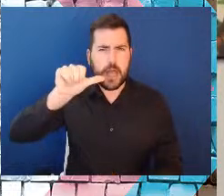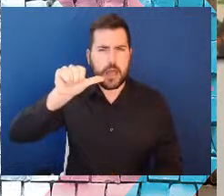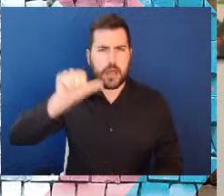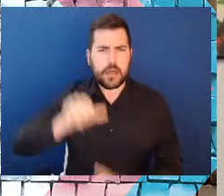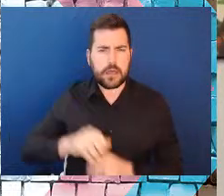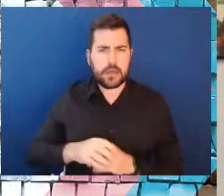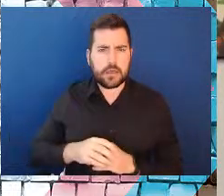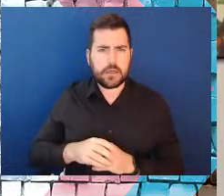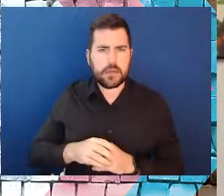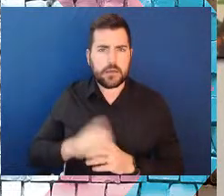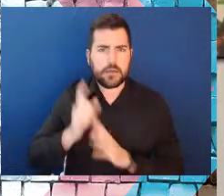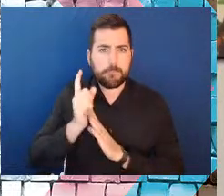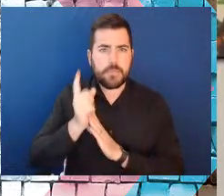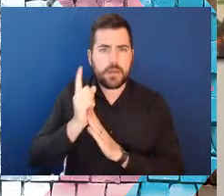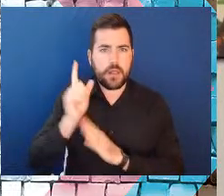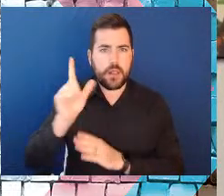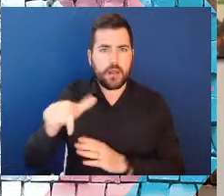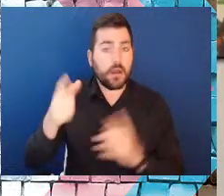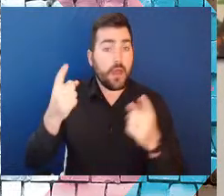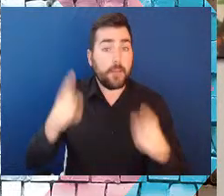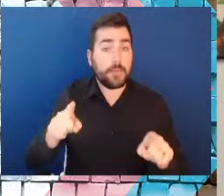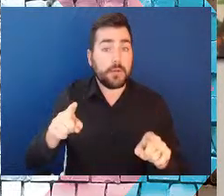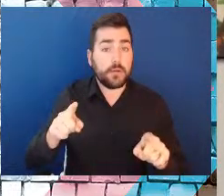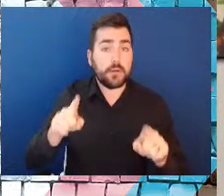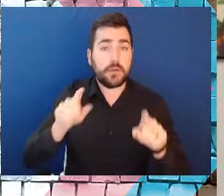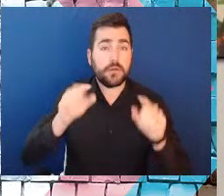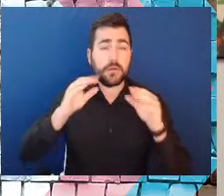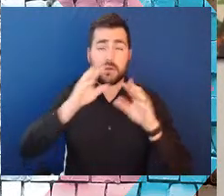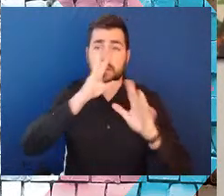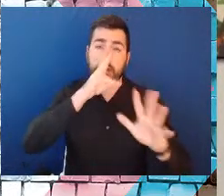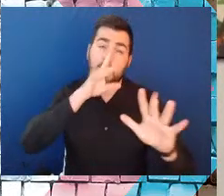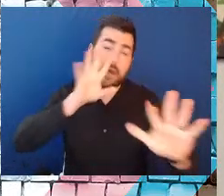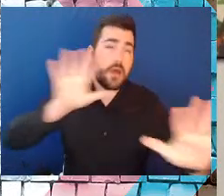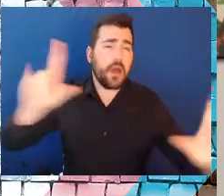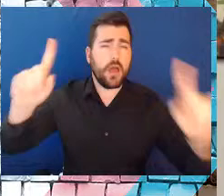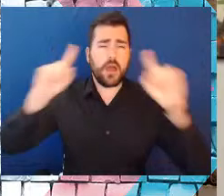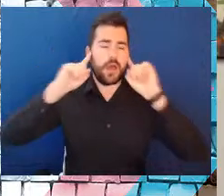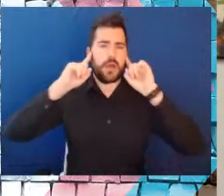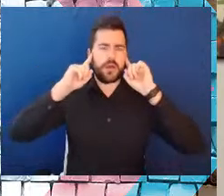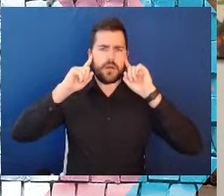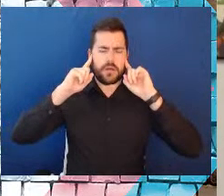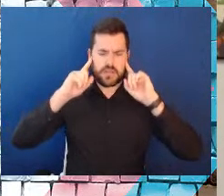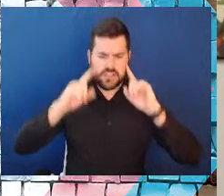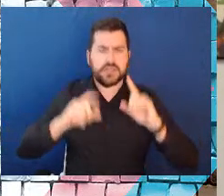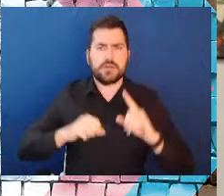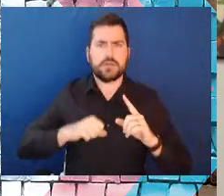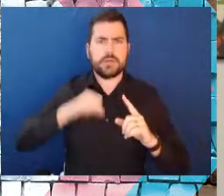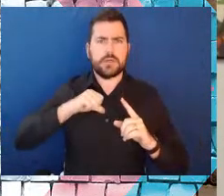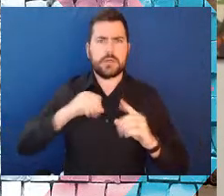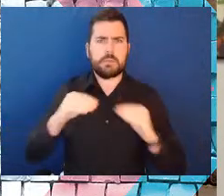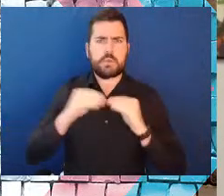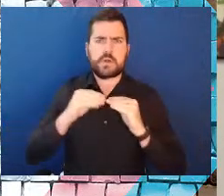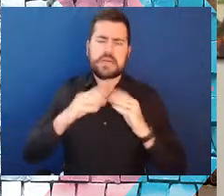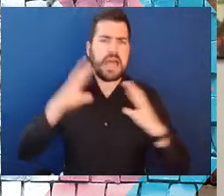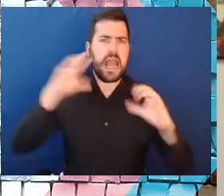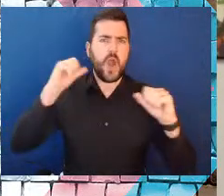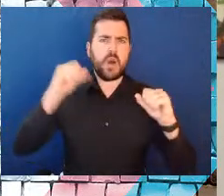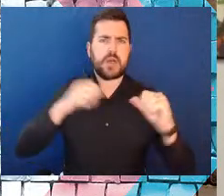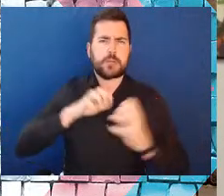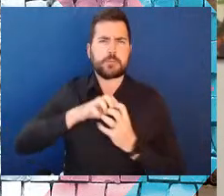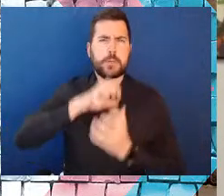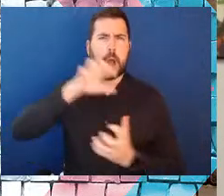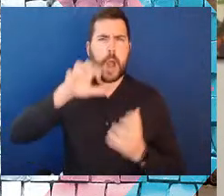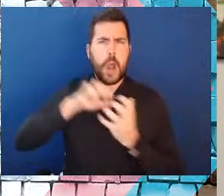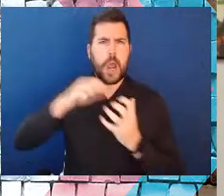And a moment later, he heard again. Roar. I am Fringezilla. Now he was a little bit scared